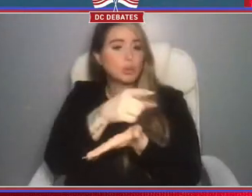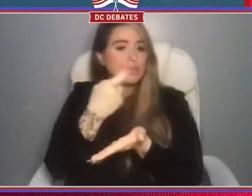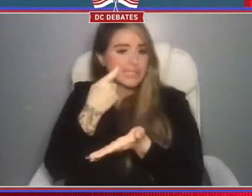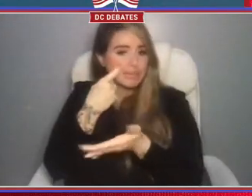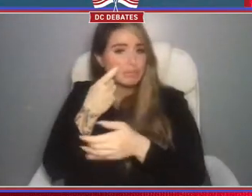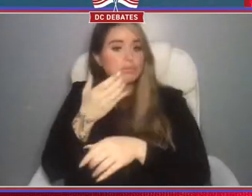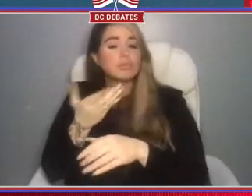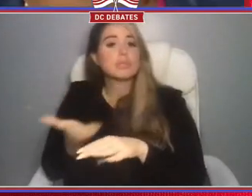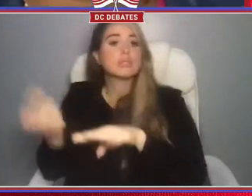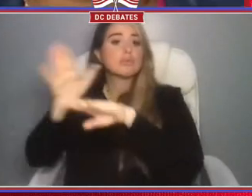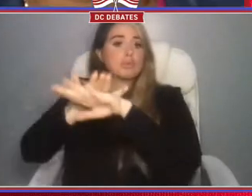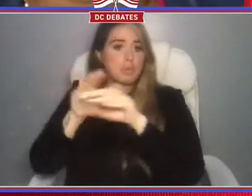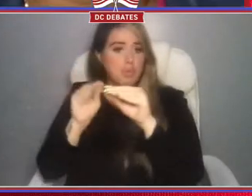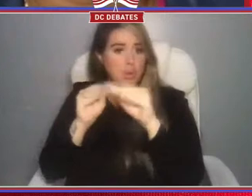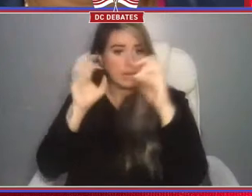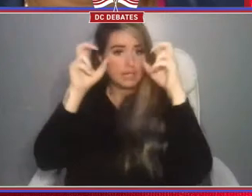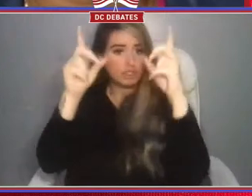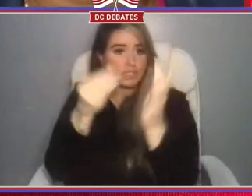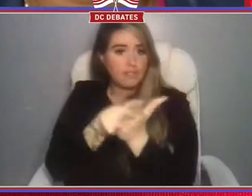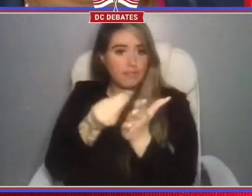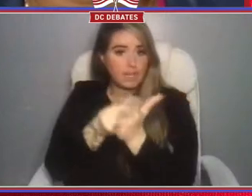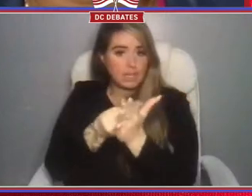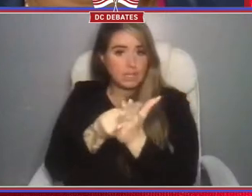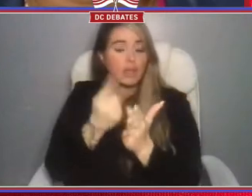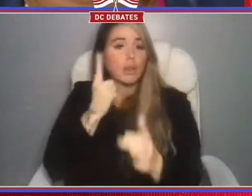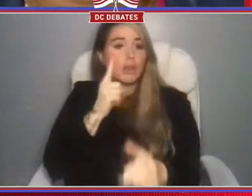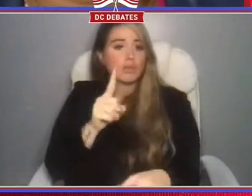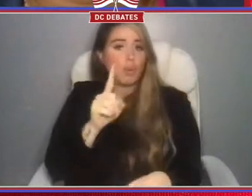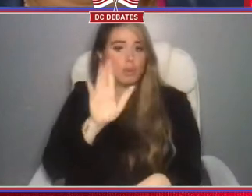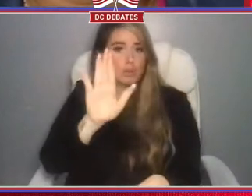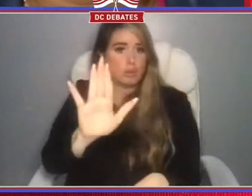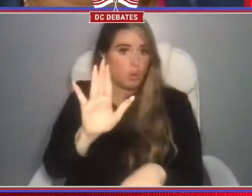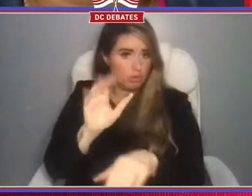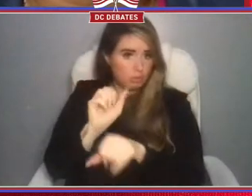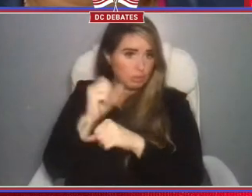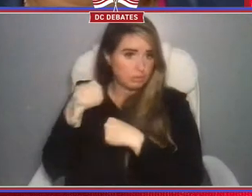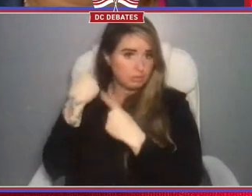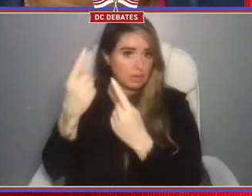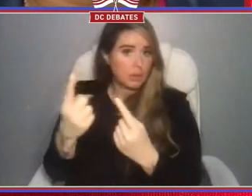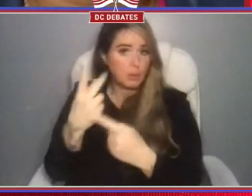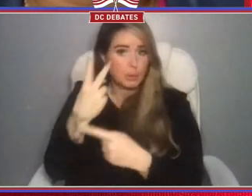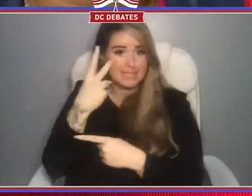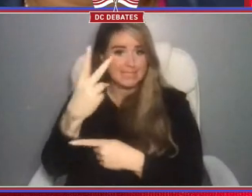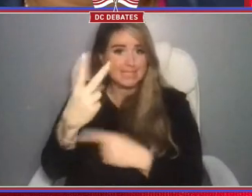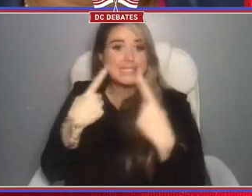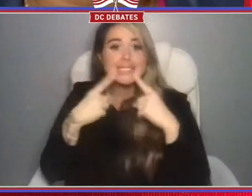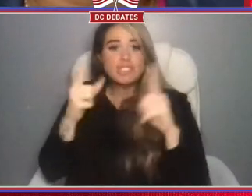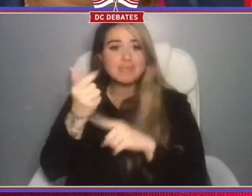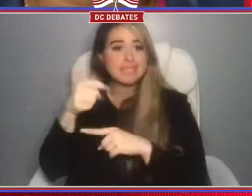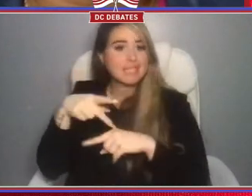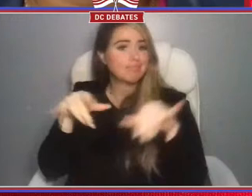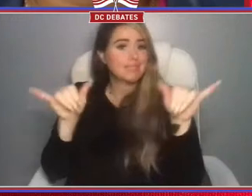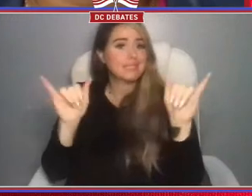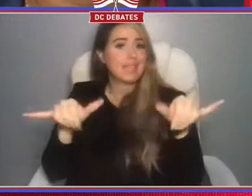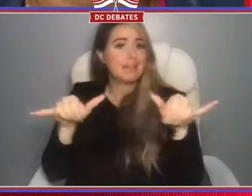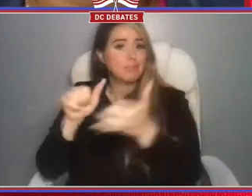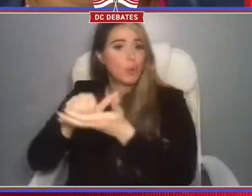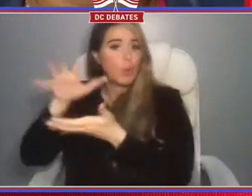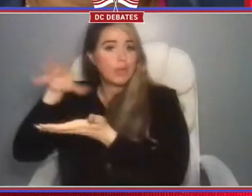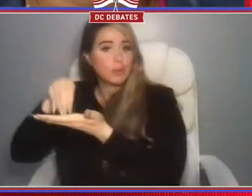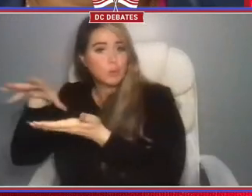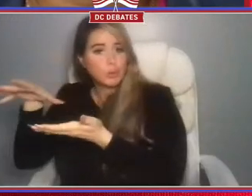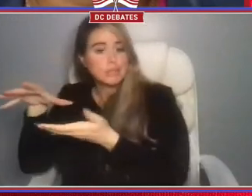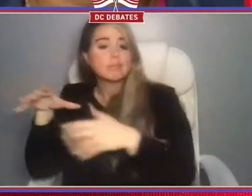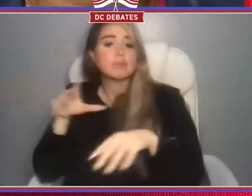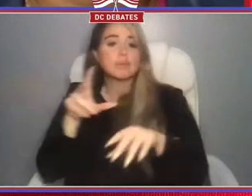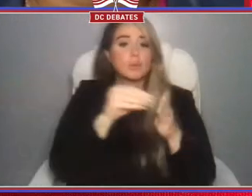your tenure, but the achievement gap between low-income and wealthier students persists. What is this funding not fixing, and what